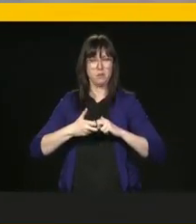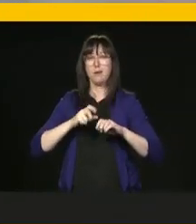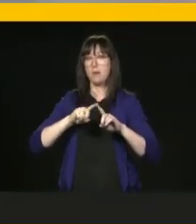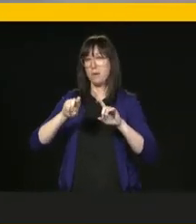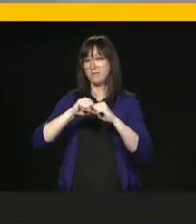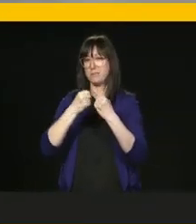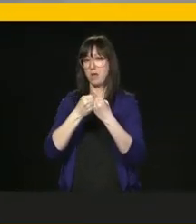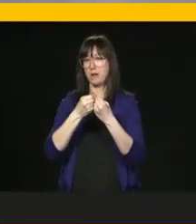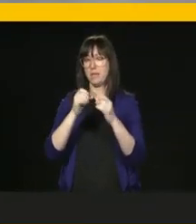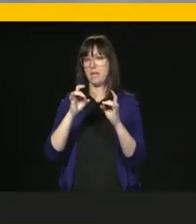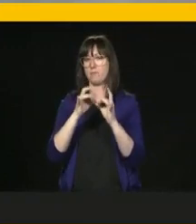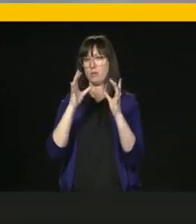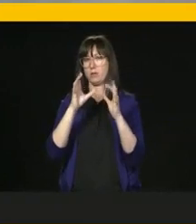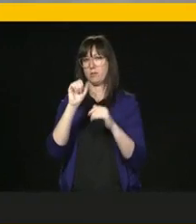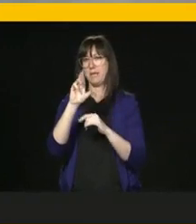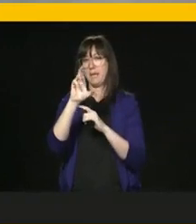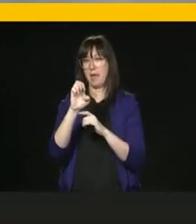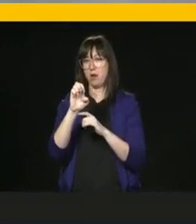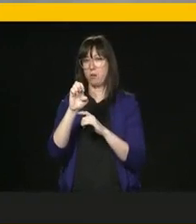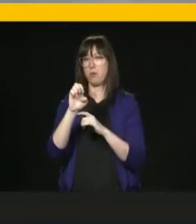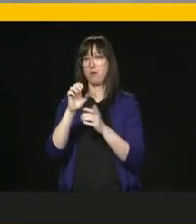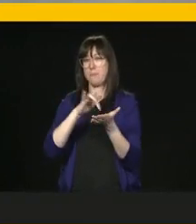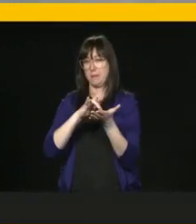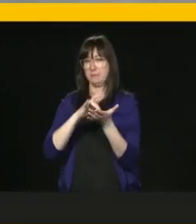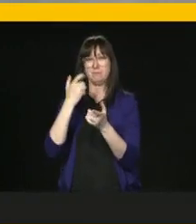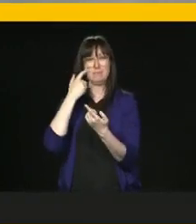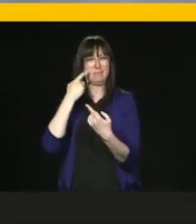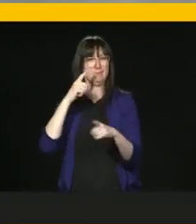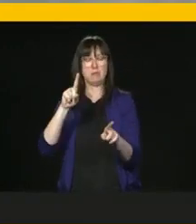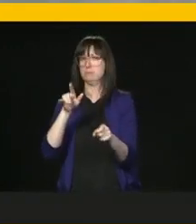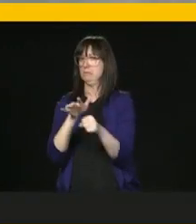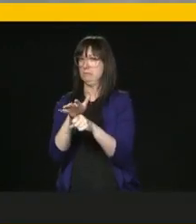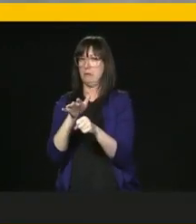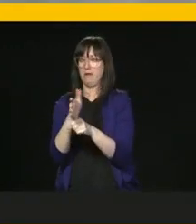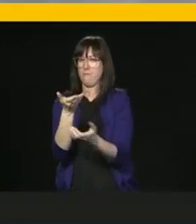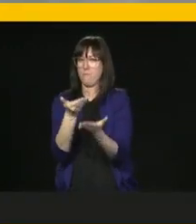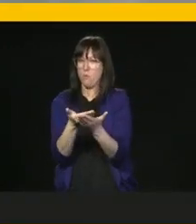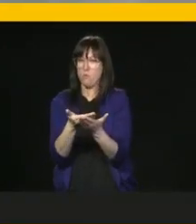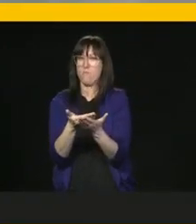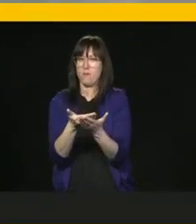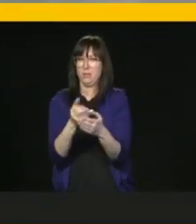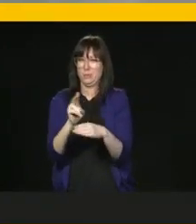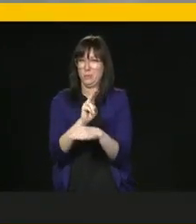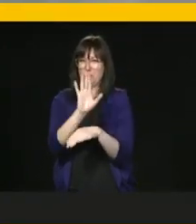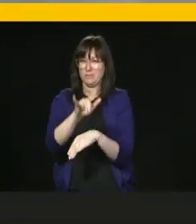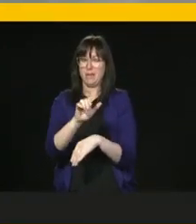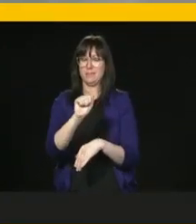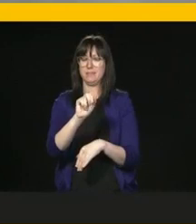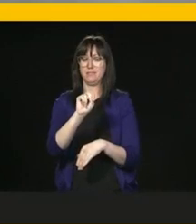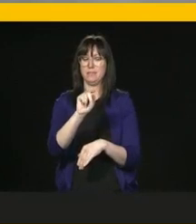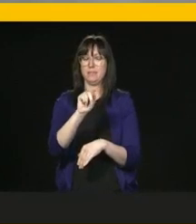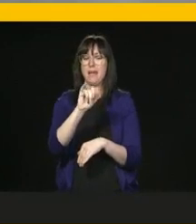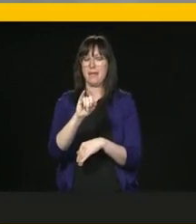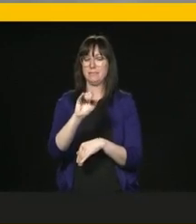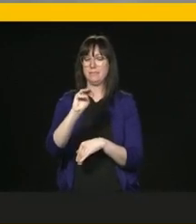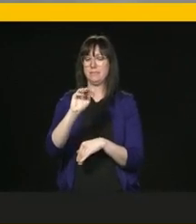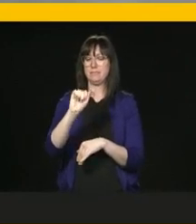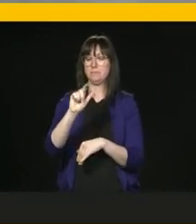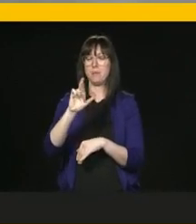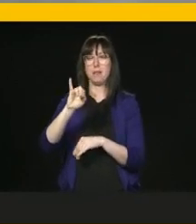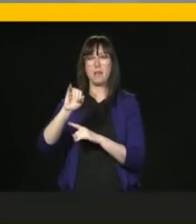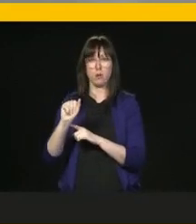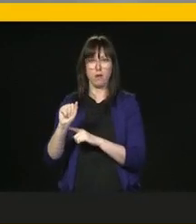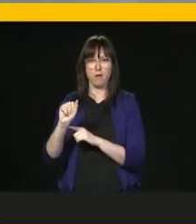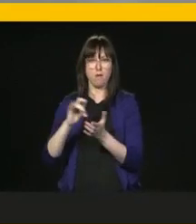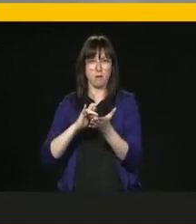recently concluded that there's insufficient evidence to support the use of anti-malaria drugs for COVID-19. I'm wondering your thoughts on this.